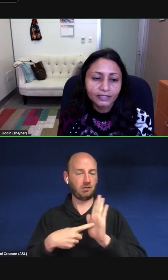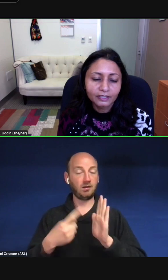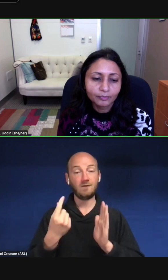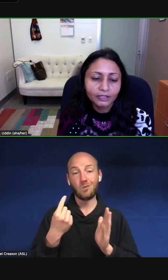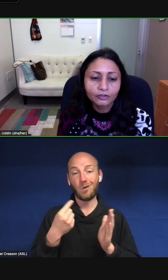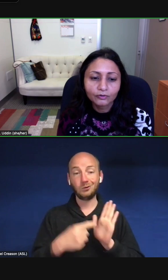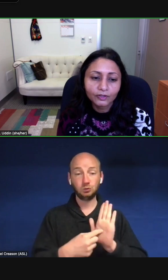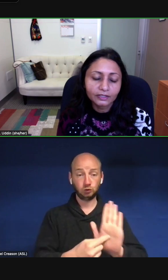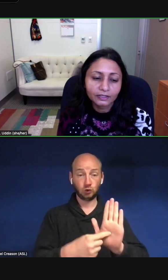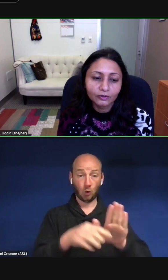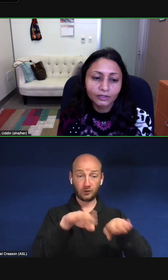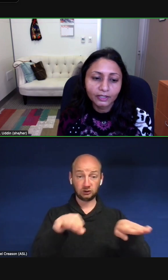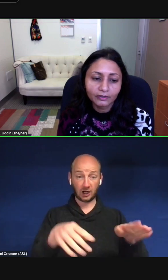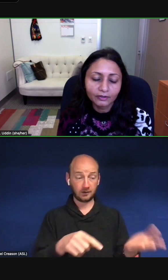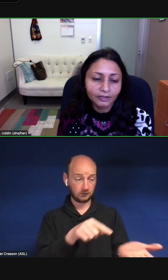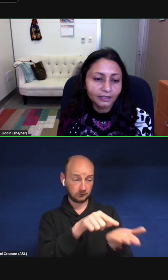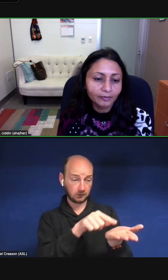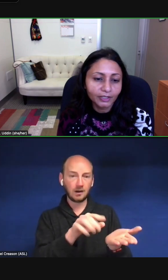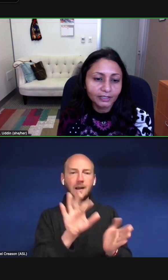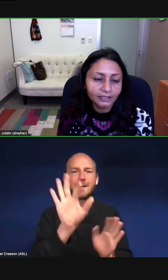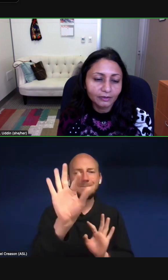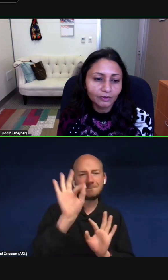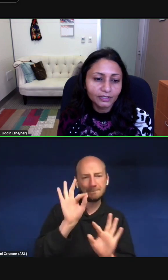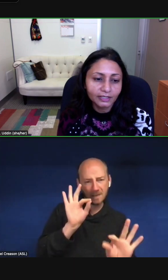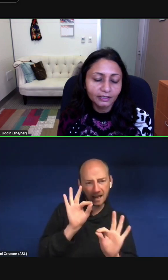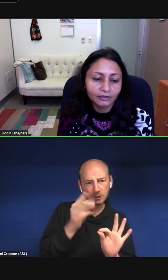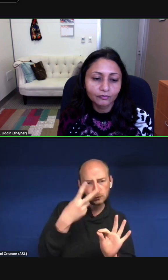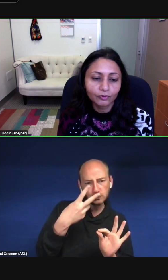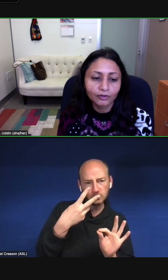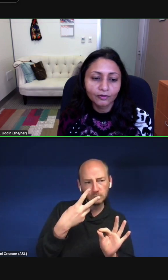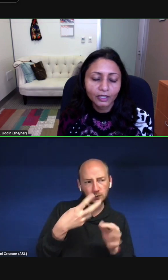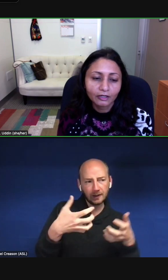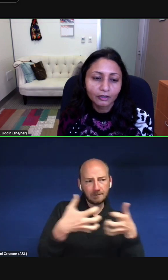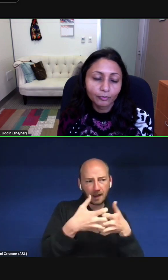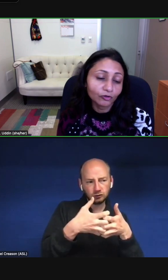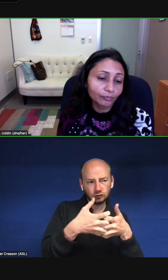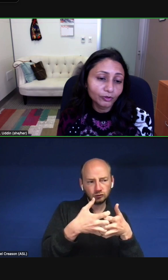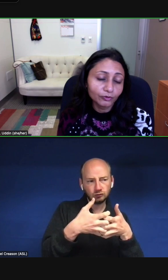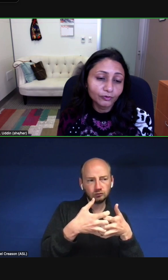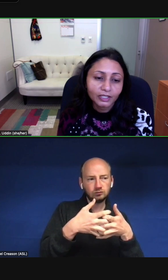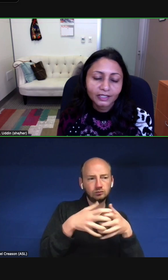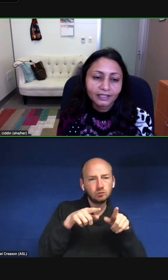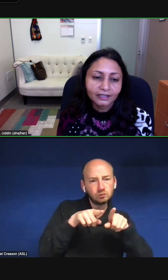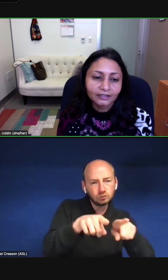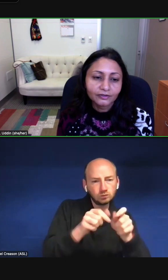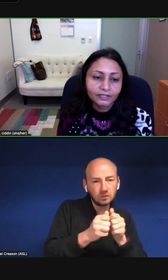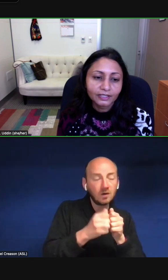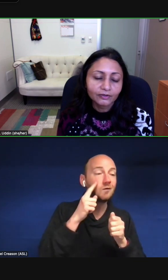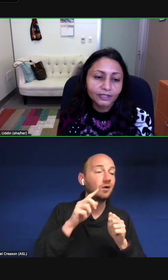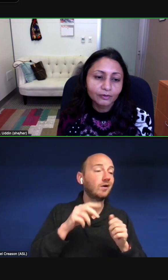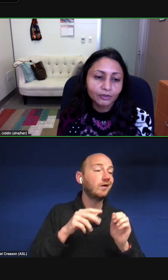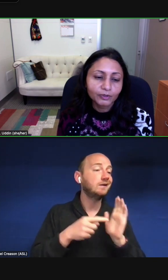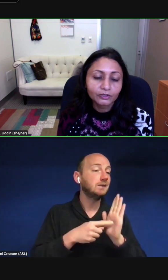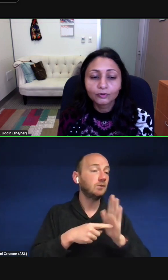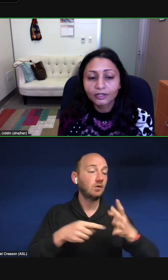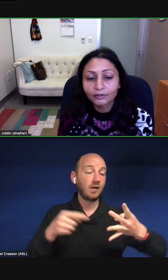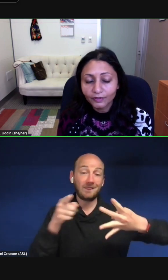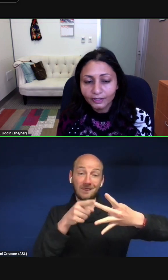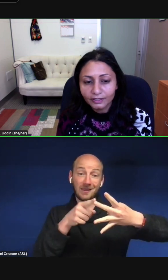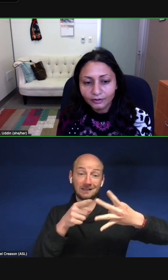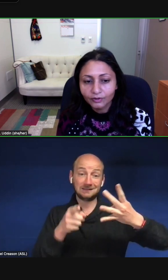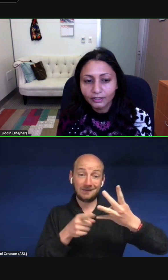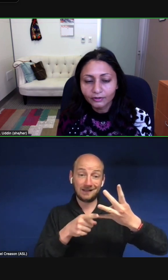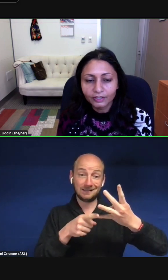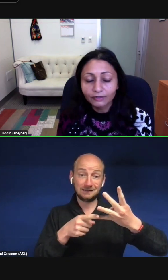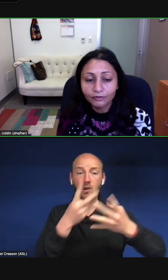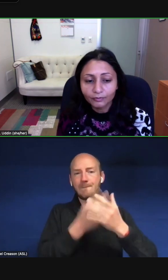And you would ask them, pick two things that go together. And they might say, well, the second and the fourth are both blue. And then you'd say, okay, well, pick two other